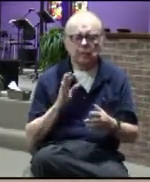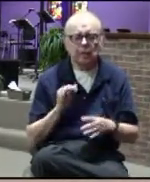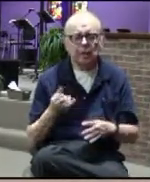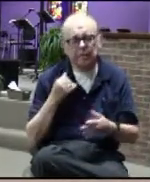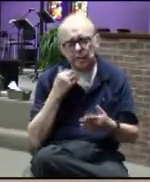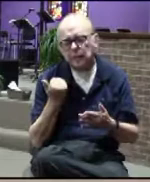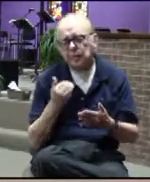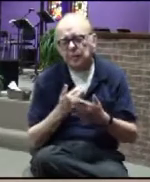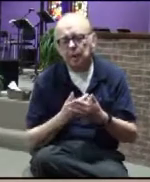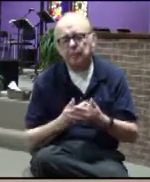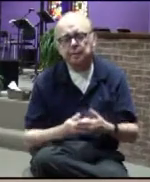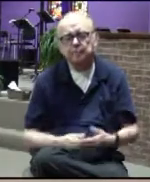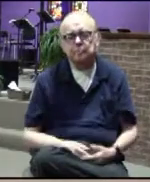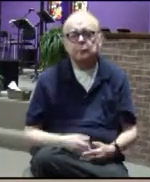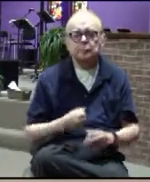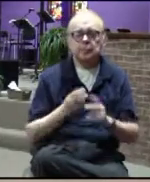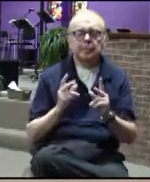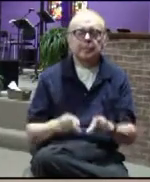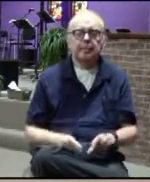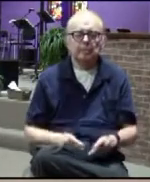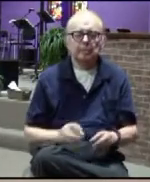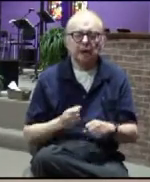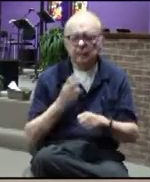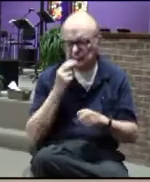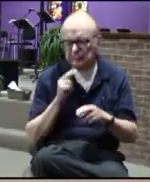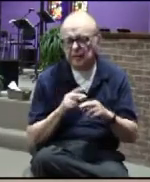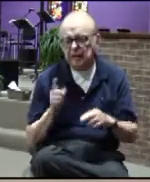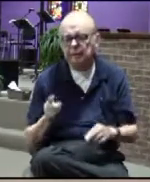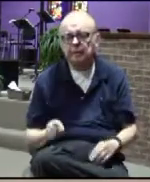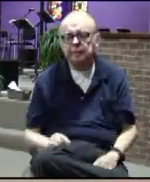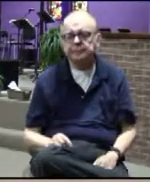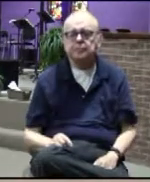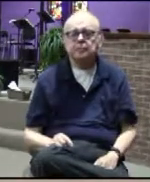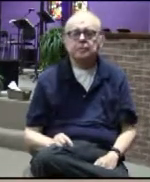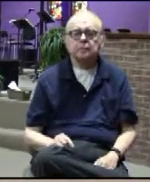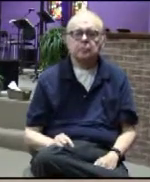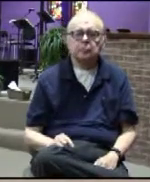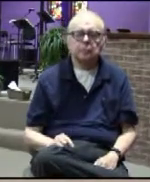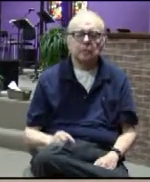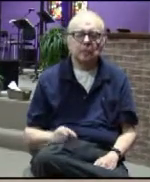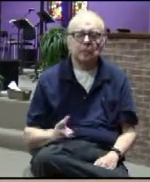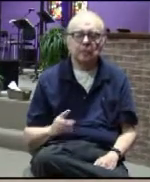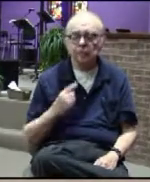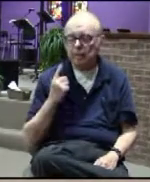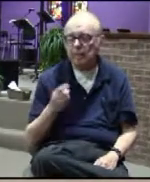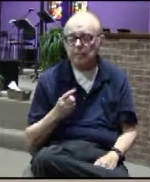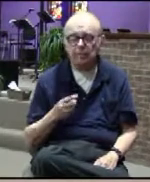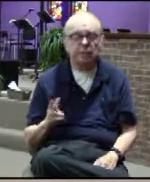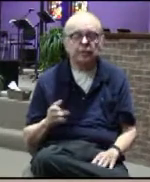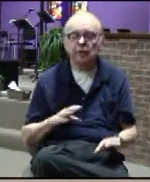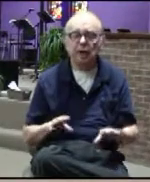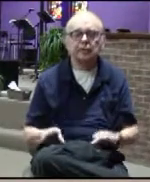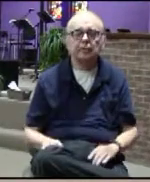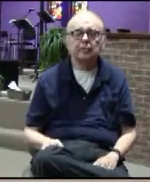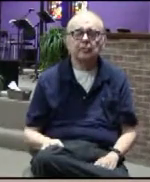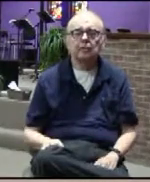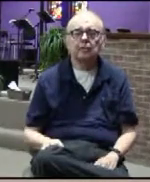her everybody makes fun of her the way she looks the way she acts